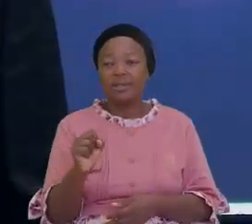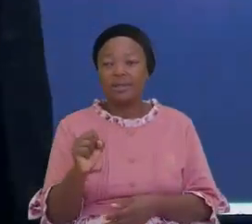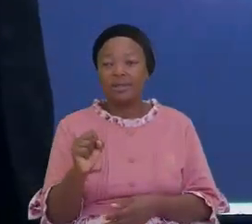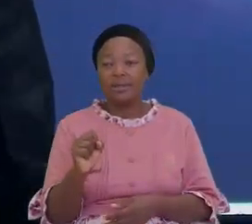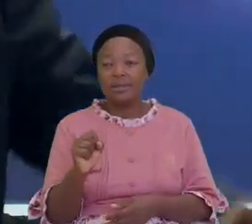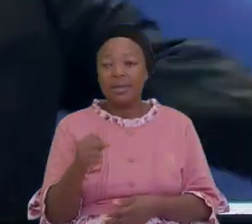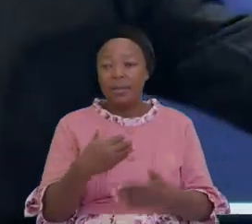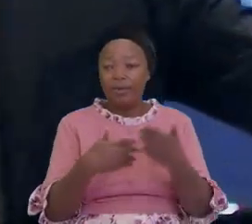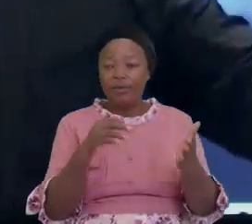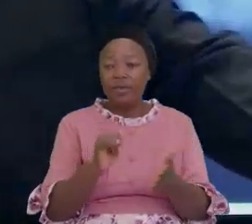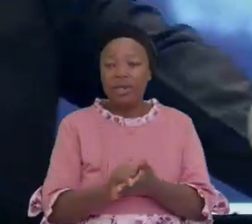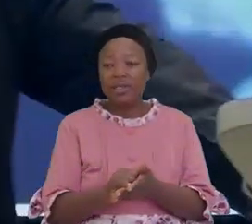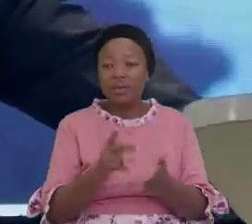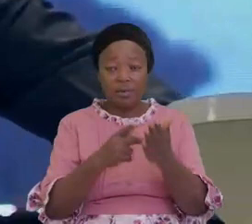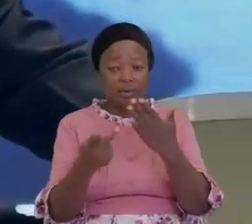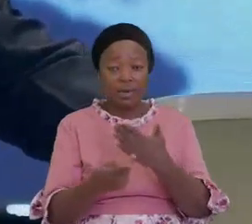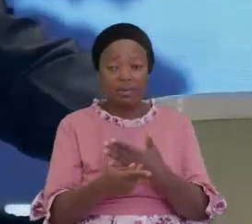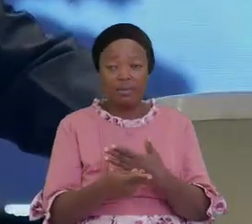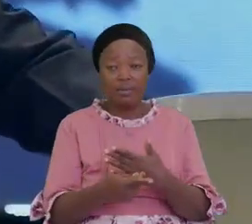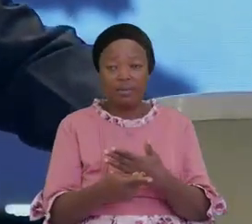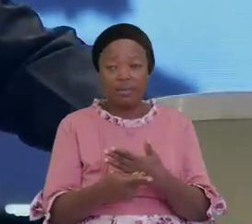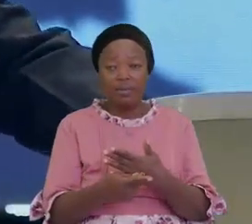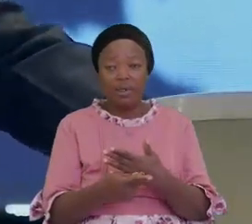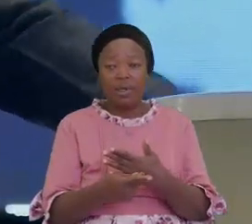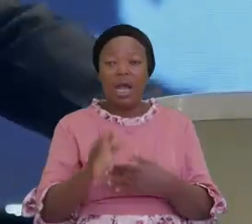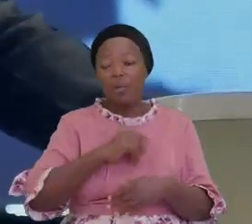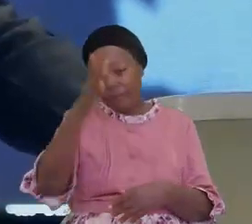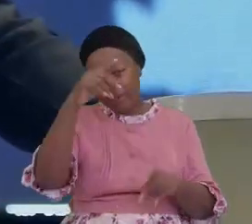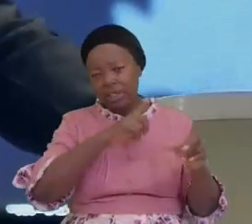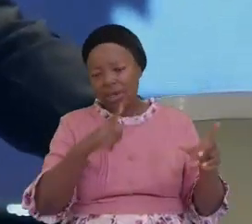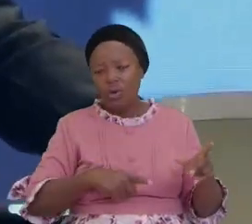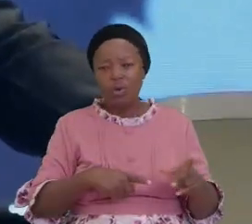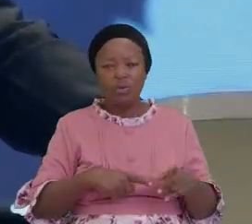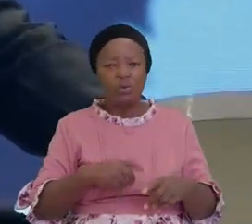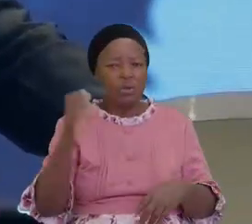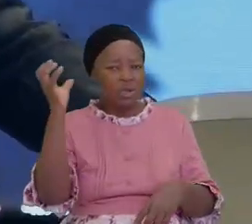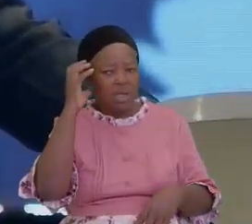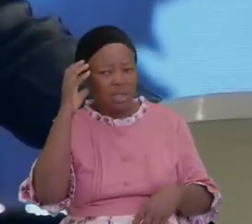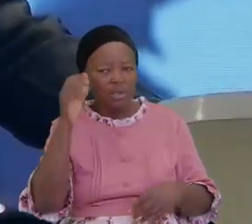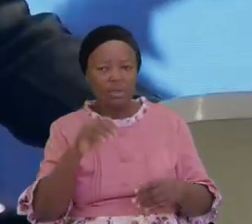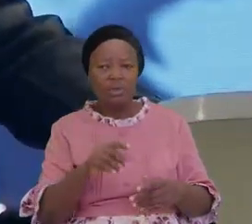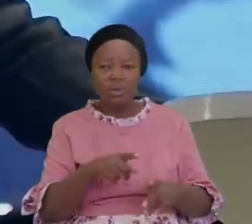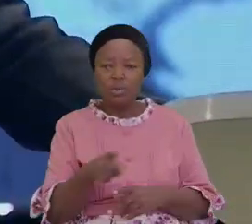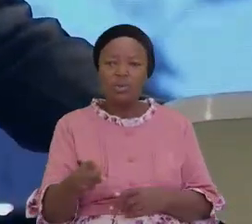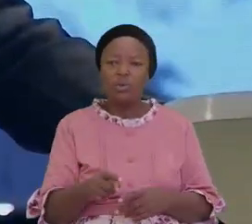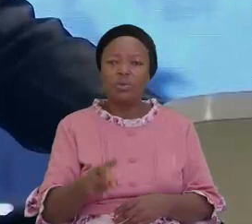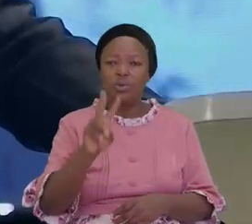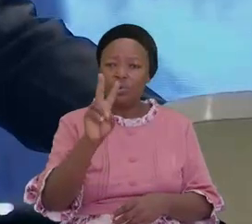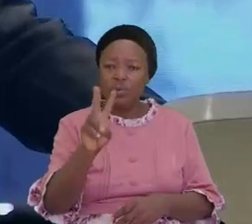before that crusade, I was listening to that, to those two messages of Maurice